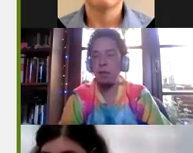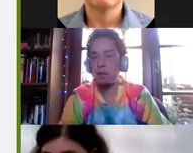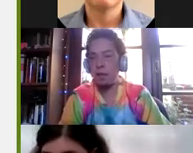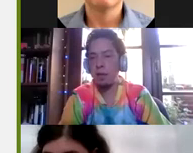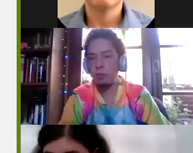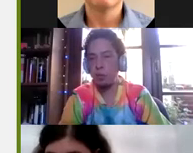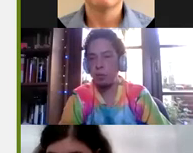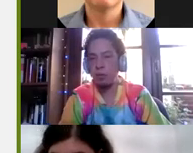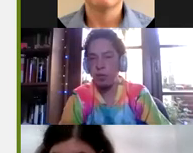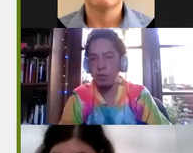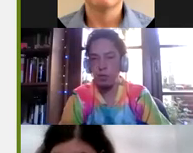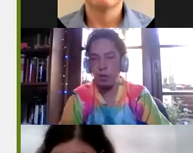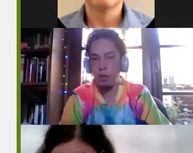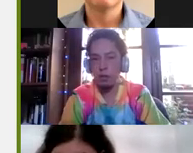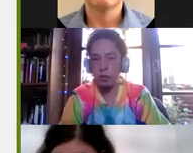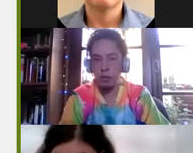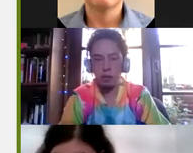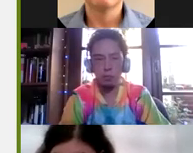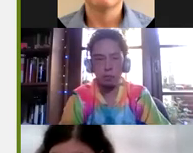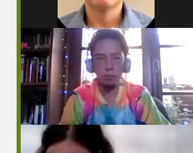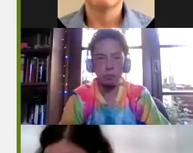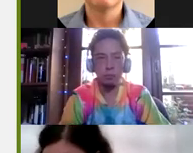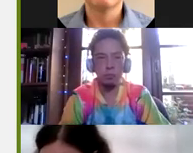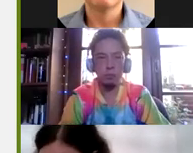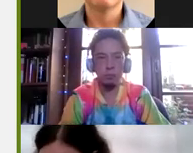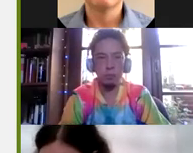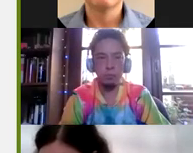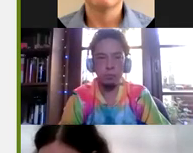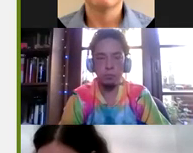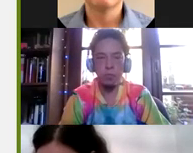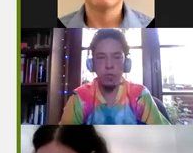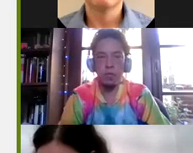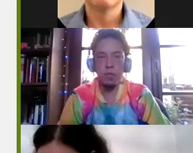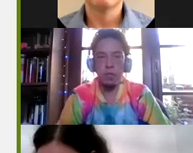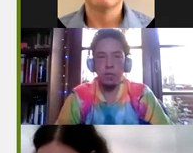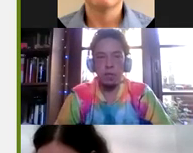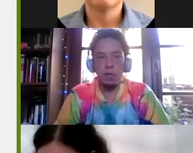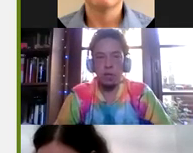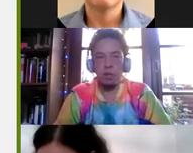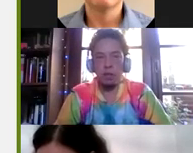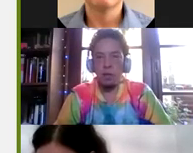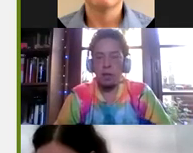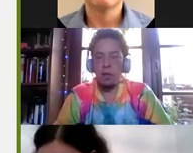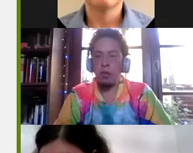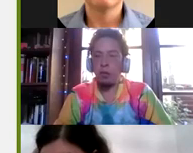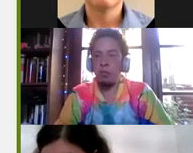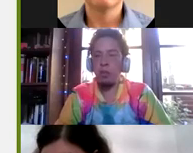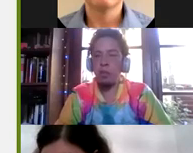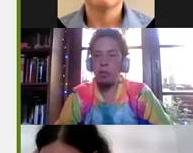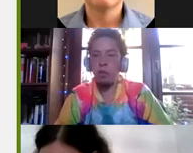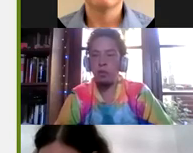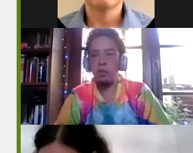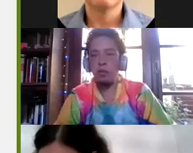their chosen name without a need to change any of their personal records.